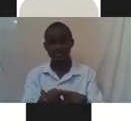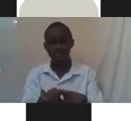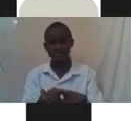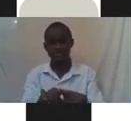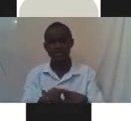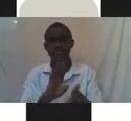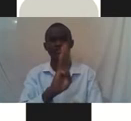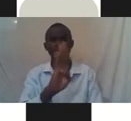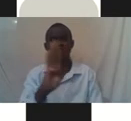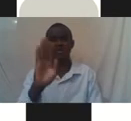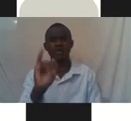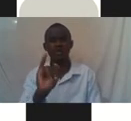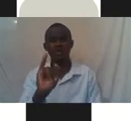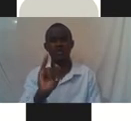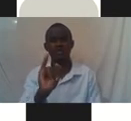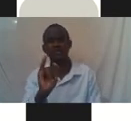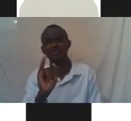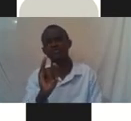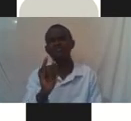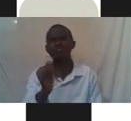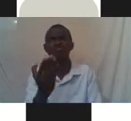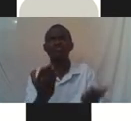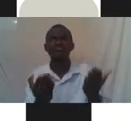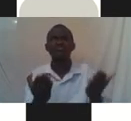BBI seems to be,